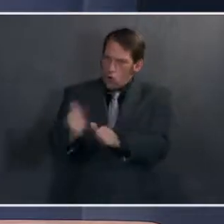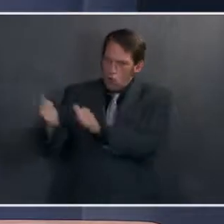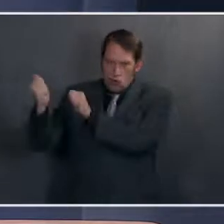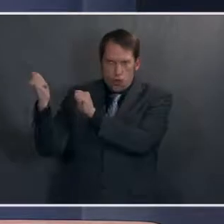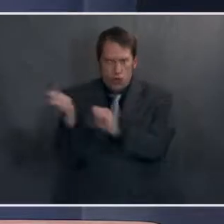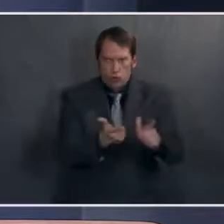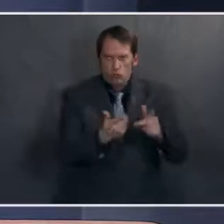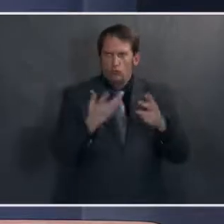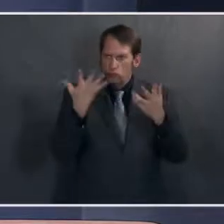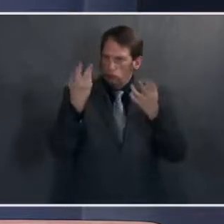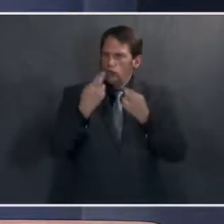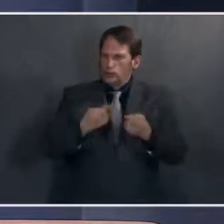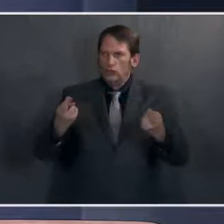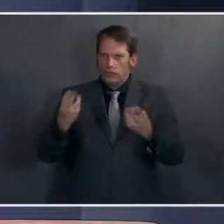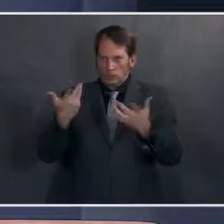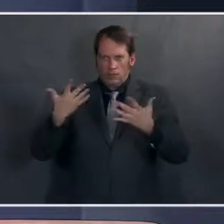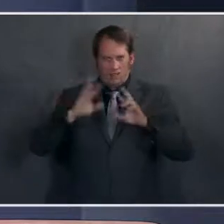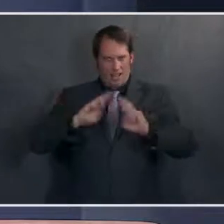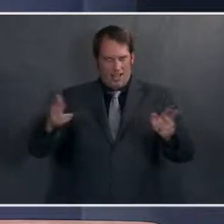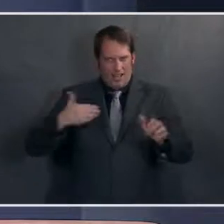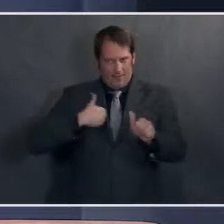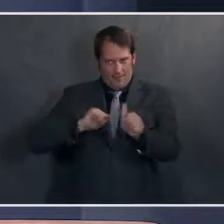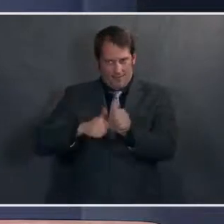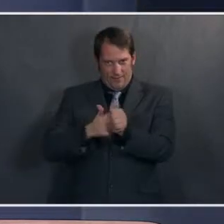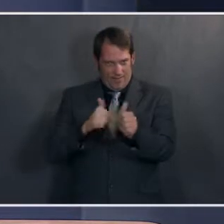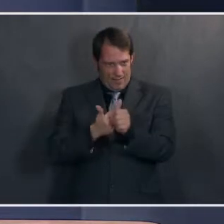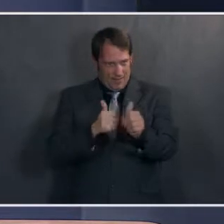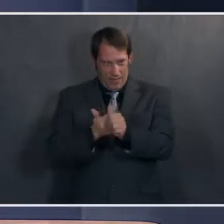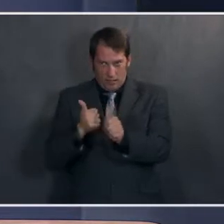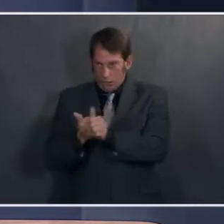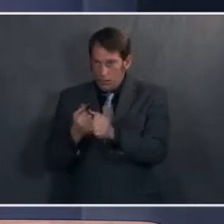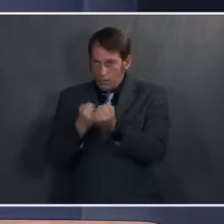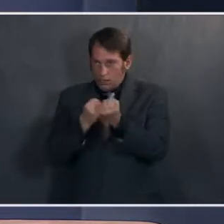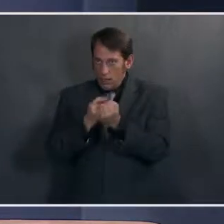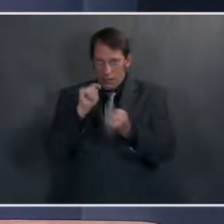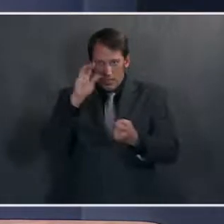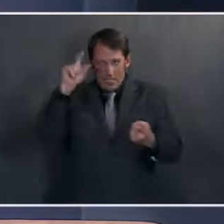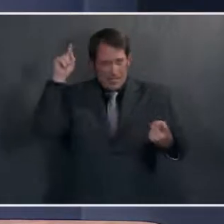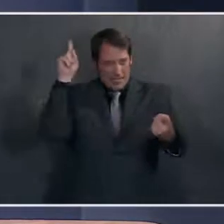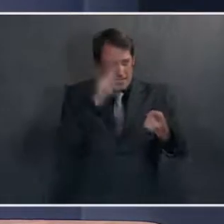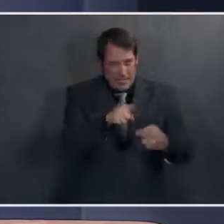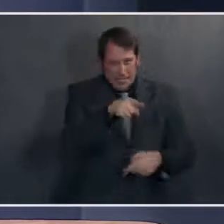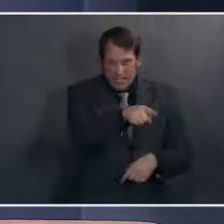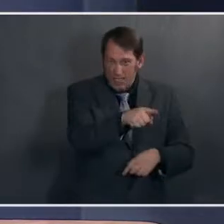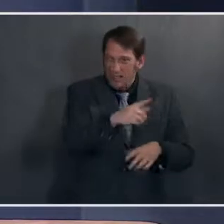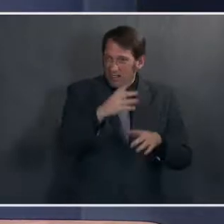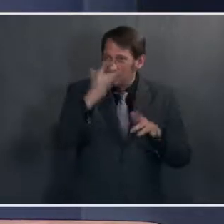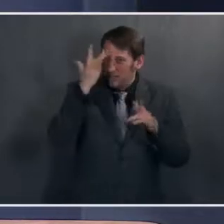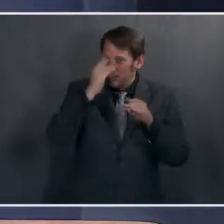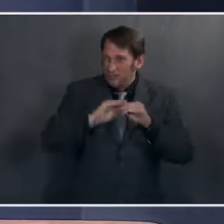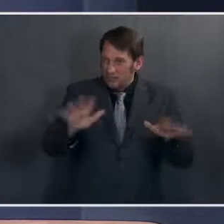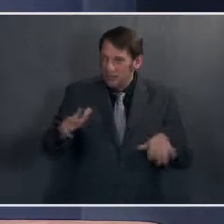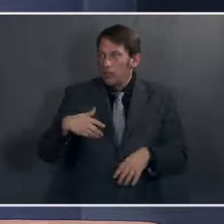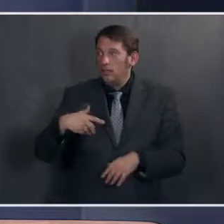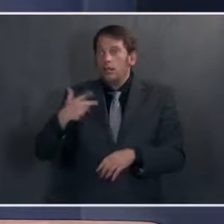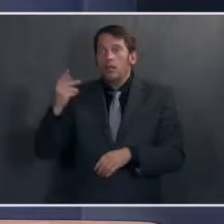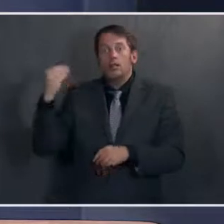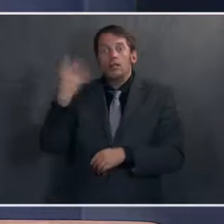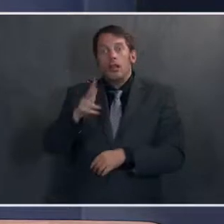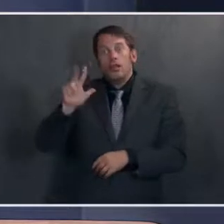to normal, including $130 billion to help ensure our kids can go back to school safely, $20 billion to mount a